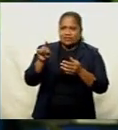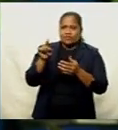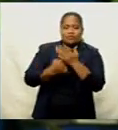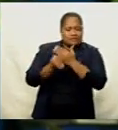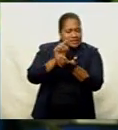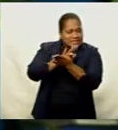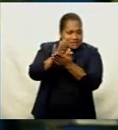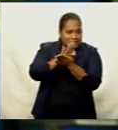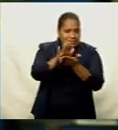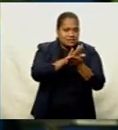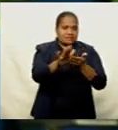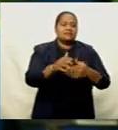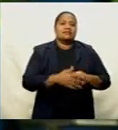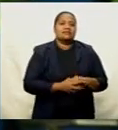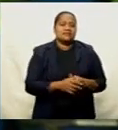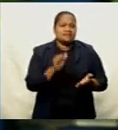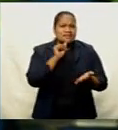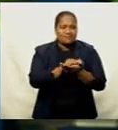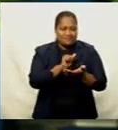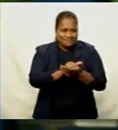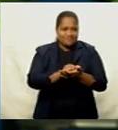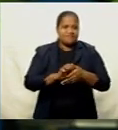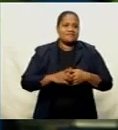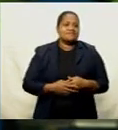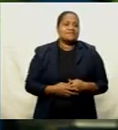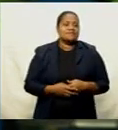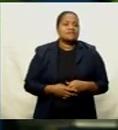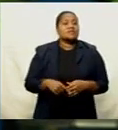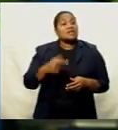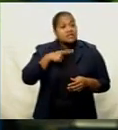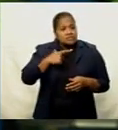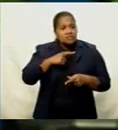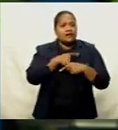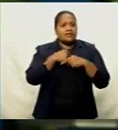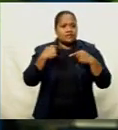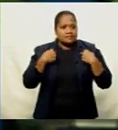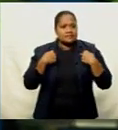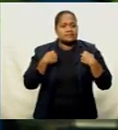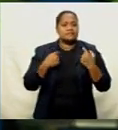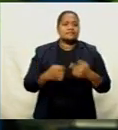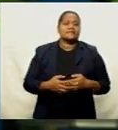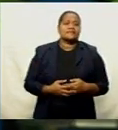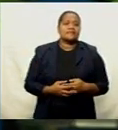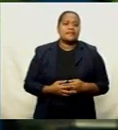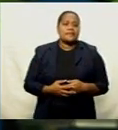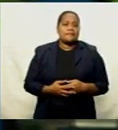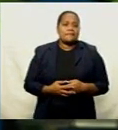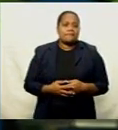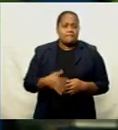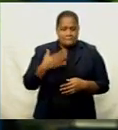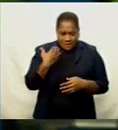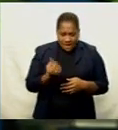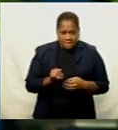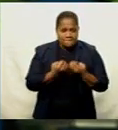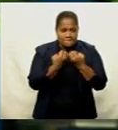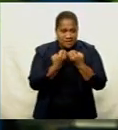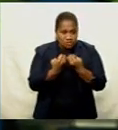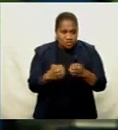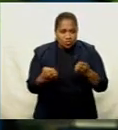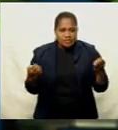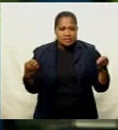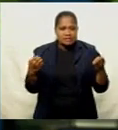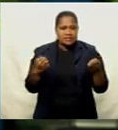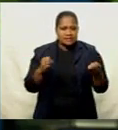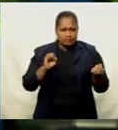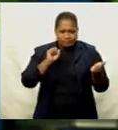rigorously and hygienically, and therefore we go through this detergents and equipment very